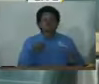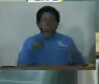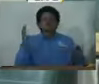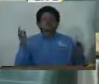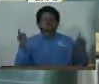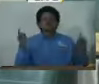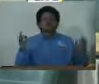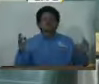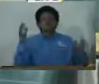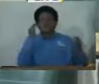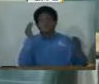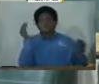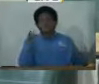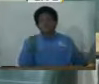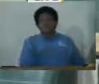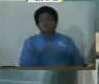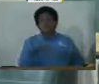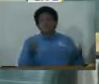in